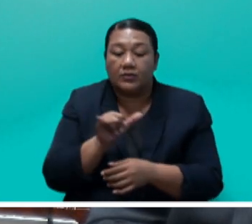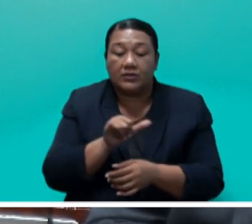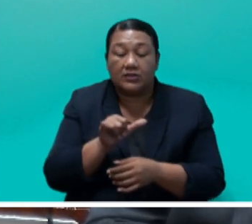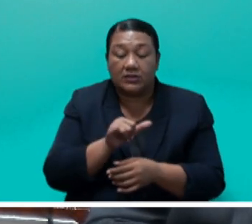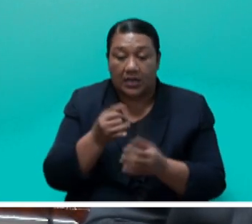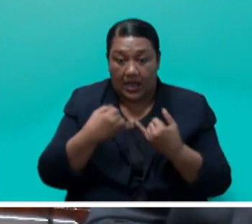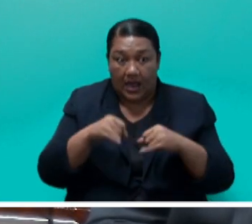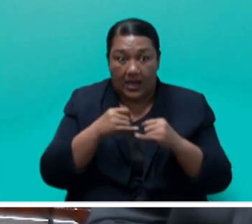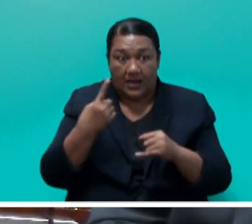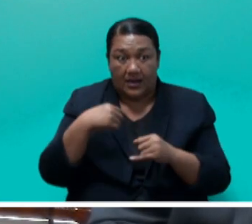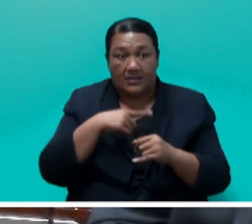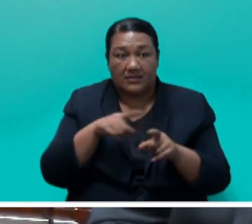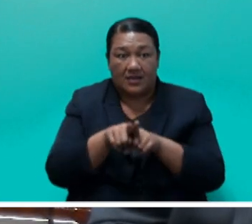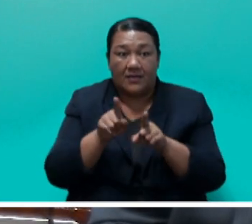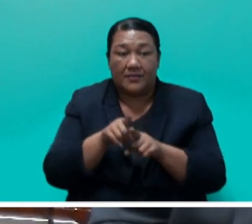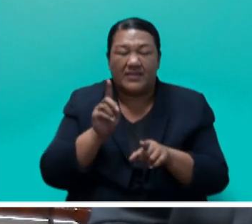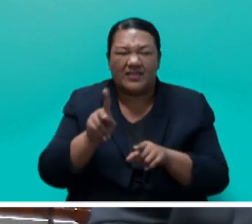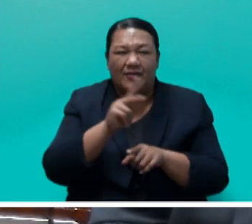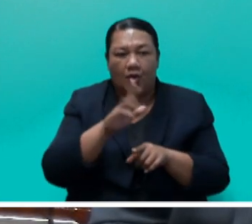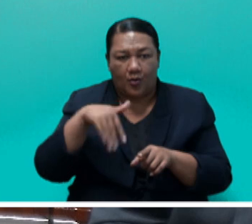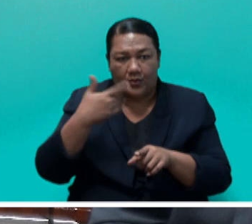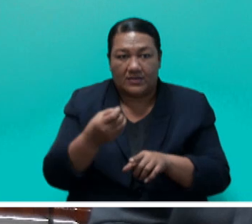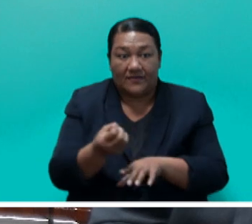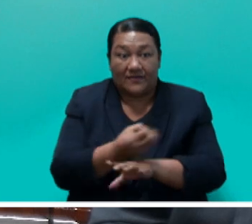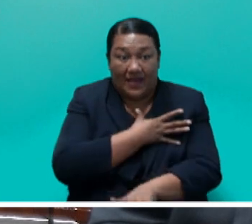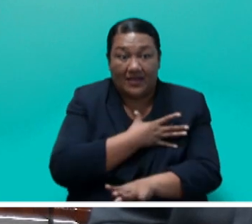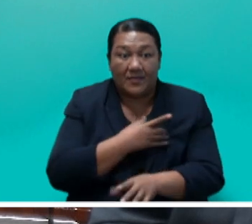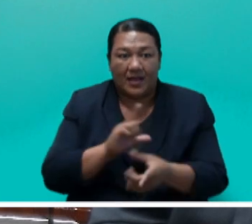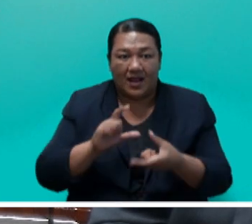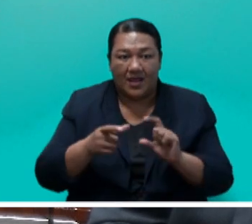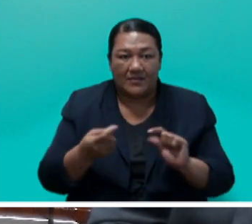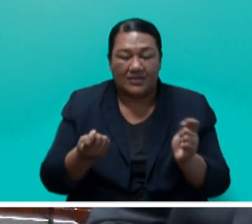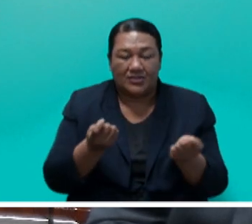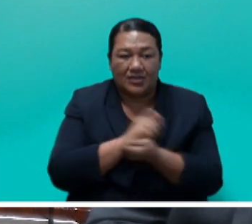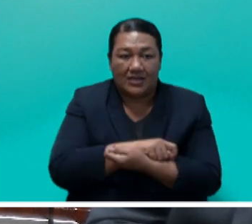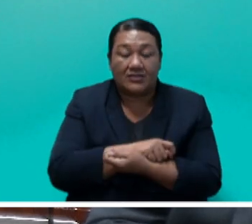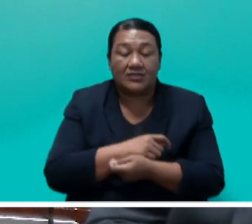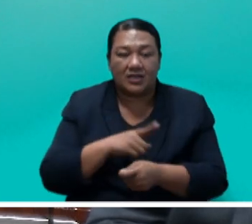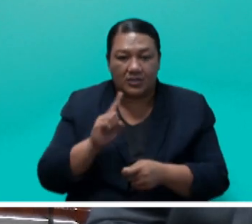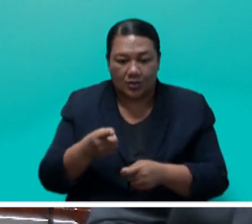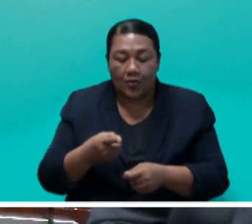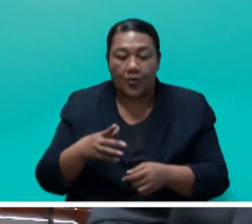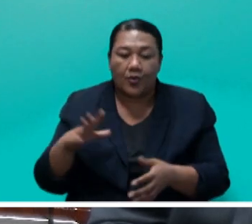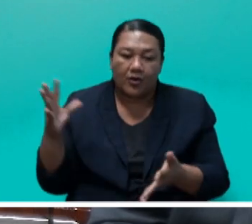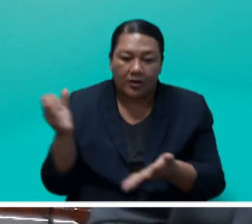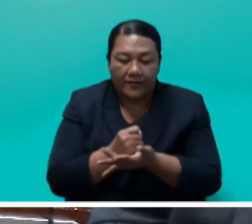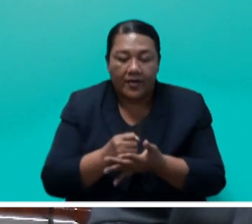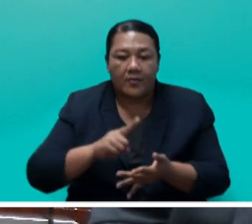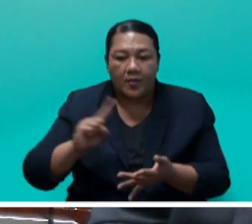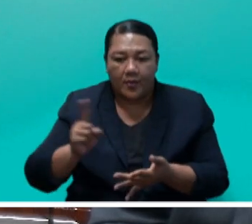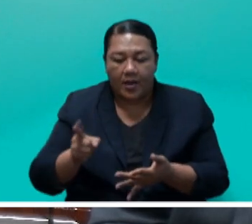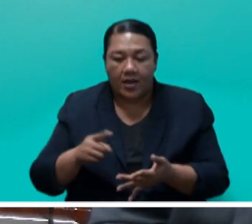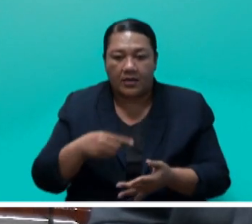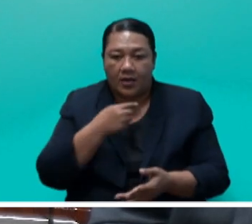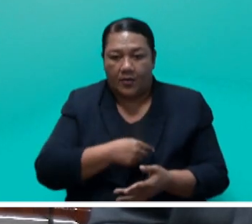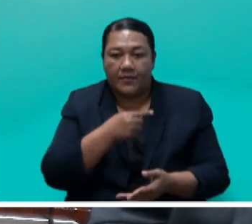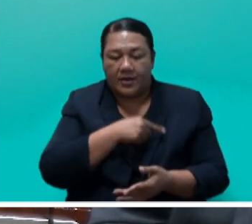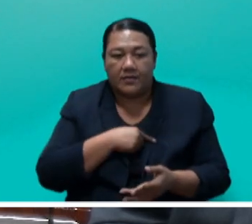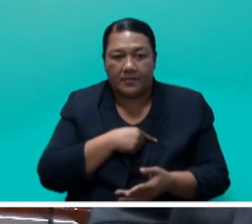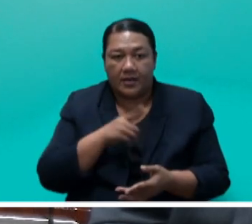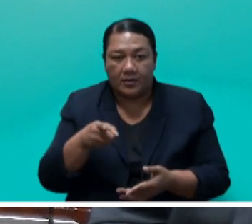national interests and contributing to global maritime governance, in addition to